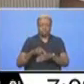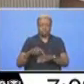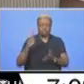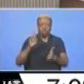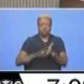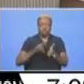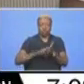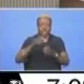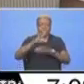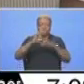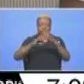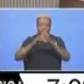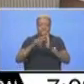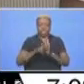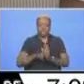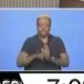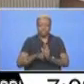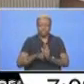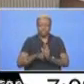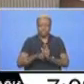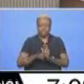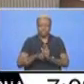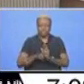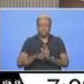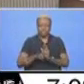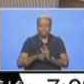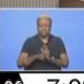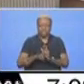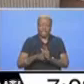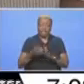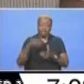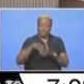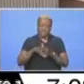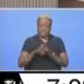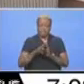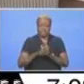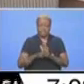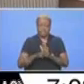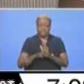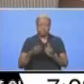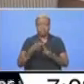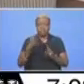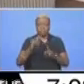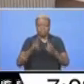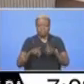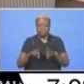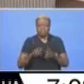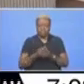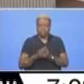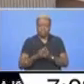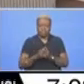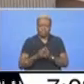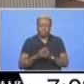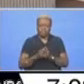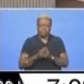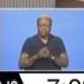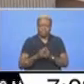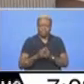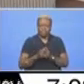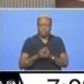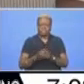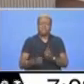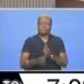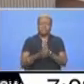will require massive investments from the government, from the people. And of course, international support will